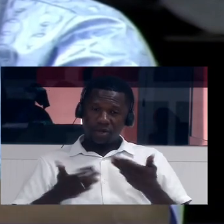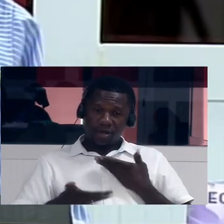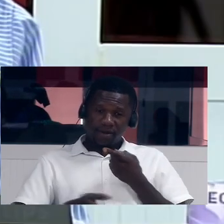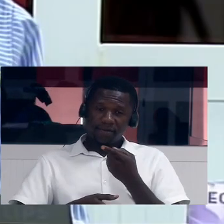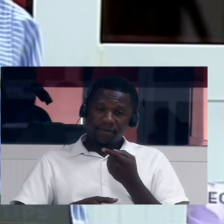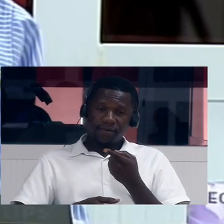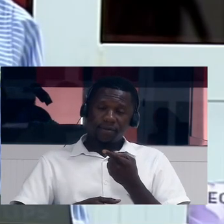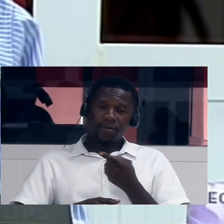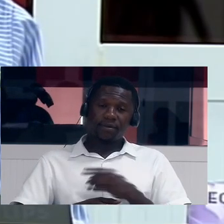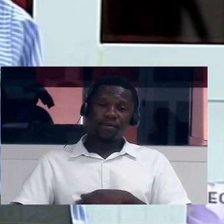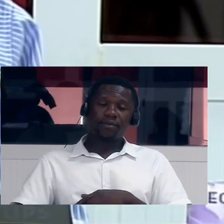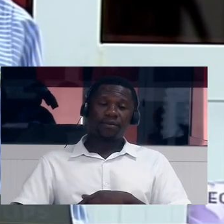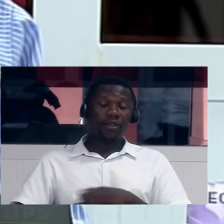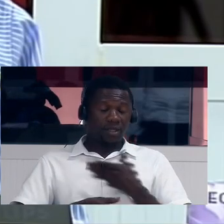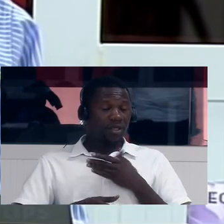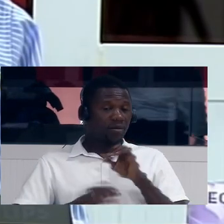Yeah, that's quite possible, yes.